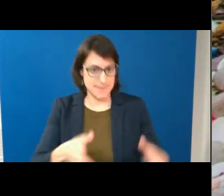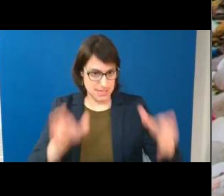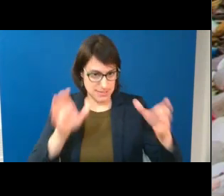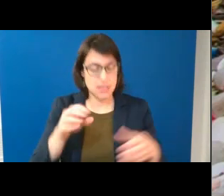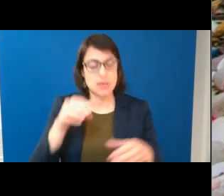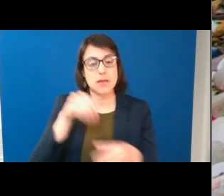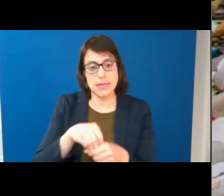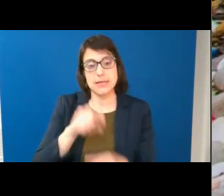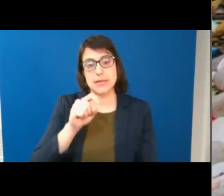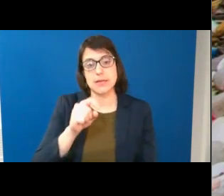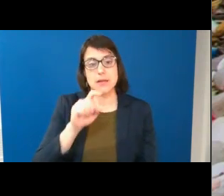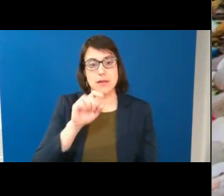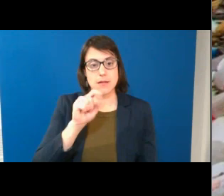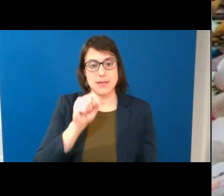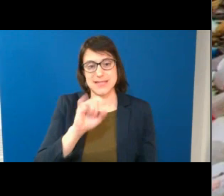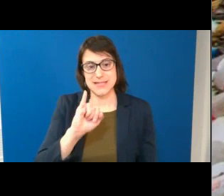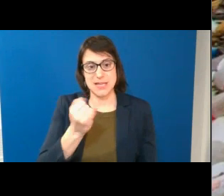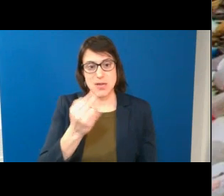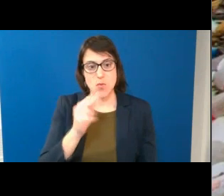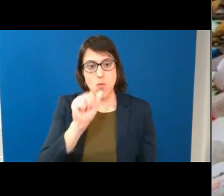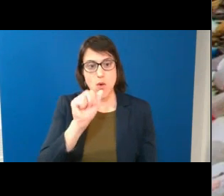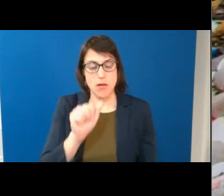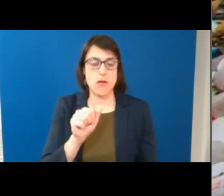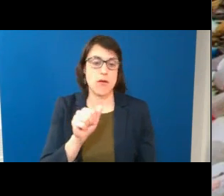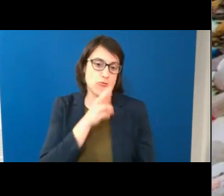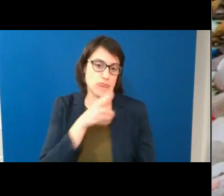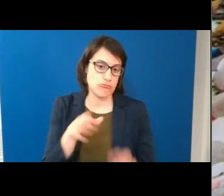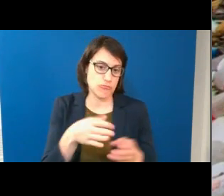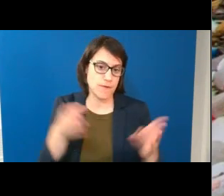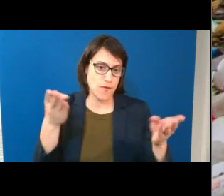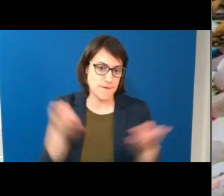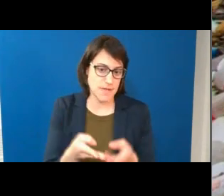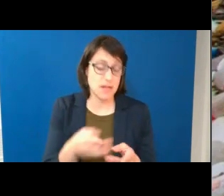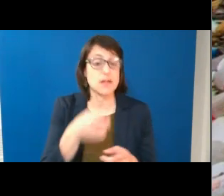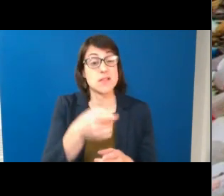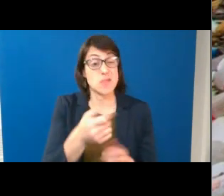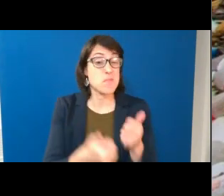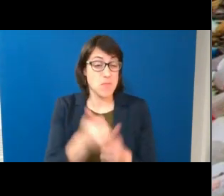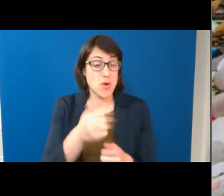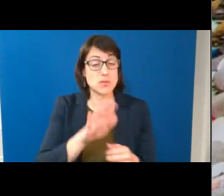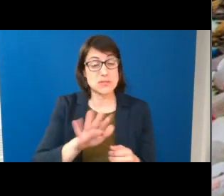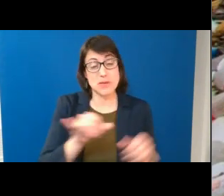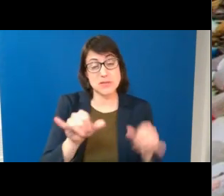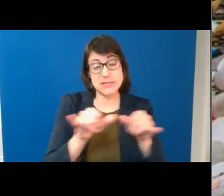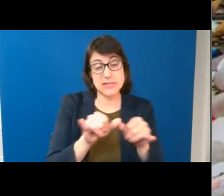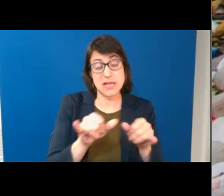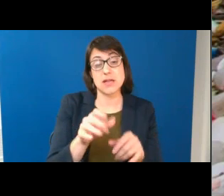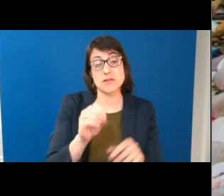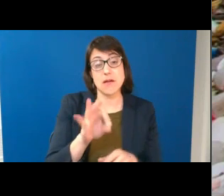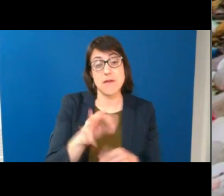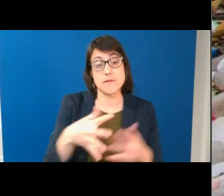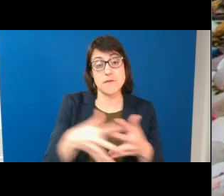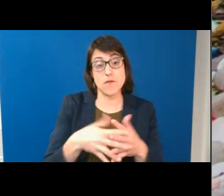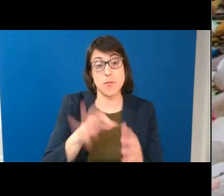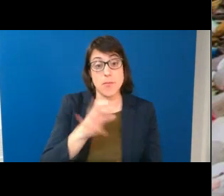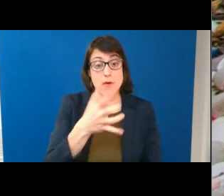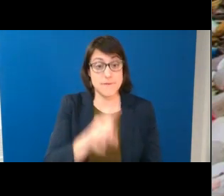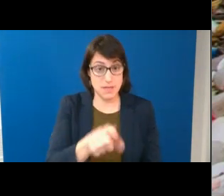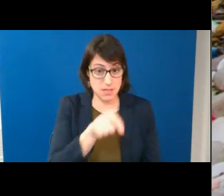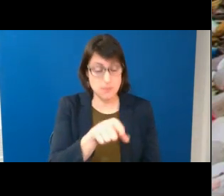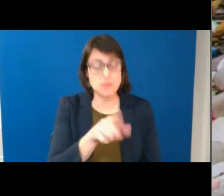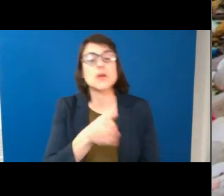each are about a football field long. At the end, you'll see the tough booms and nets that are designed to float and capture a lot of that